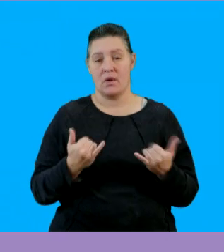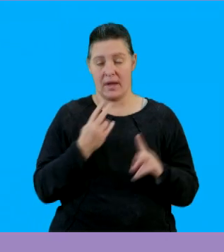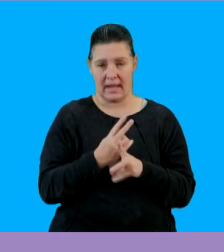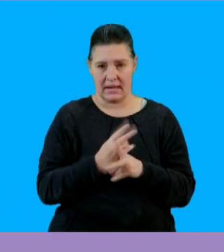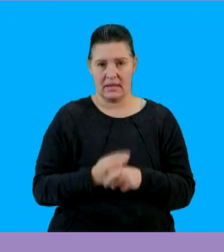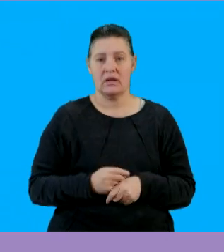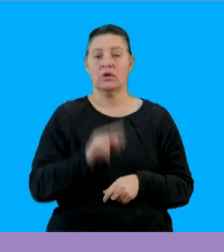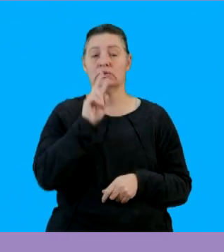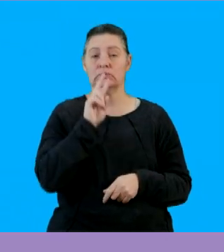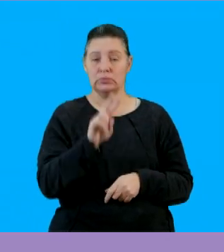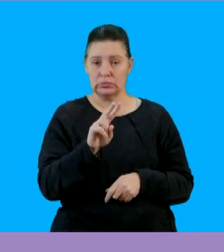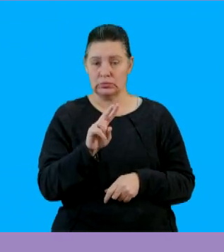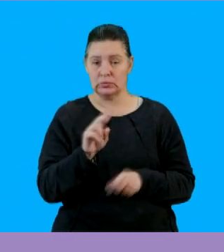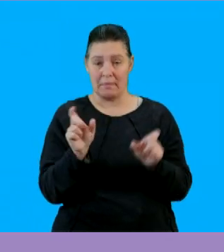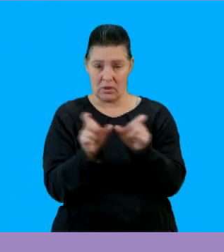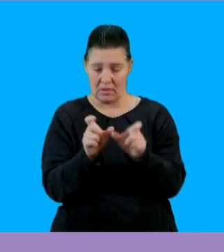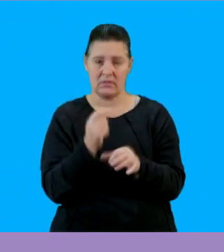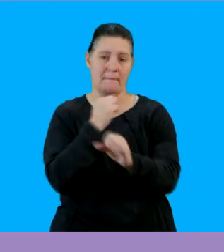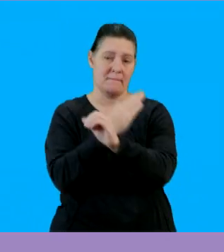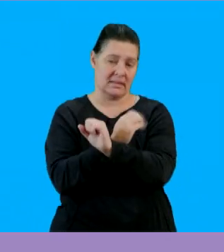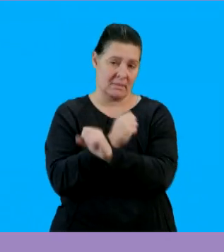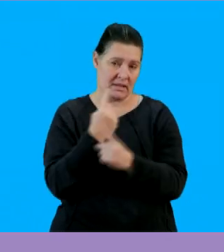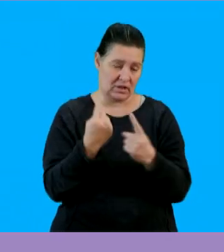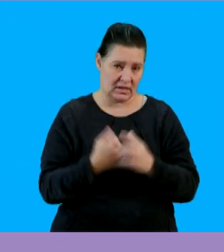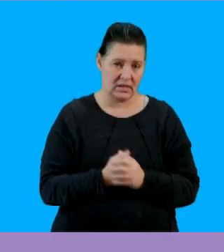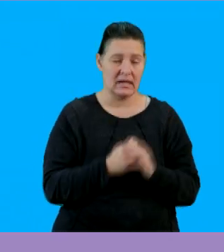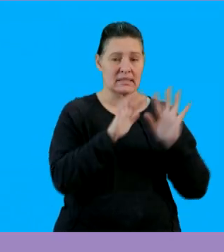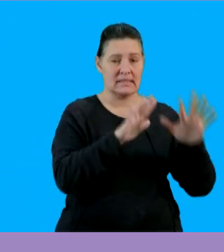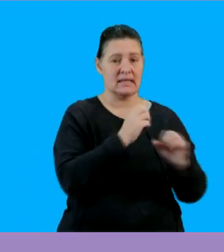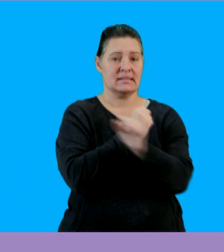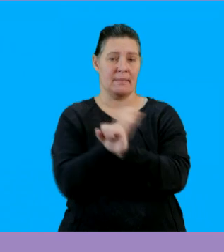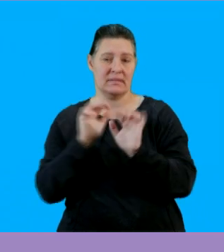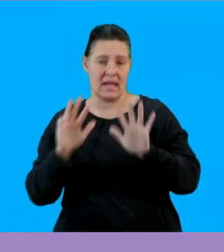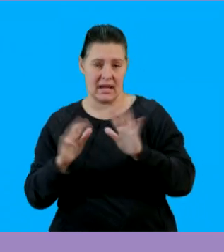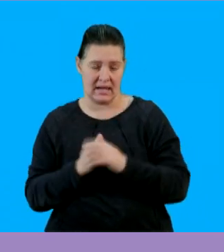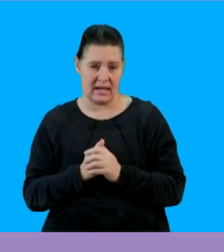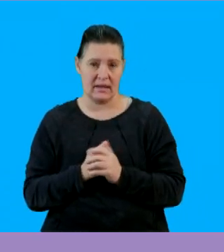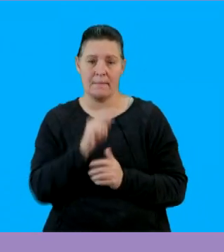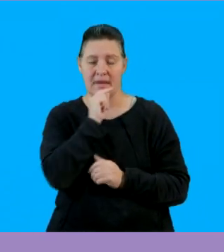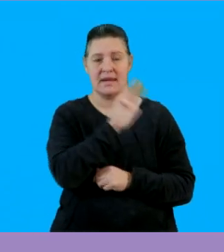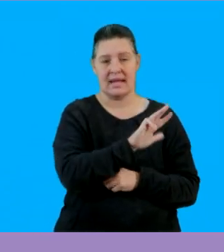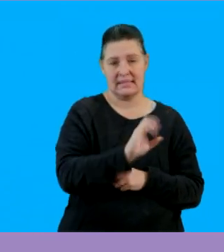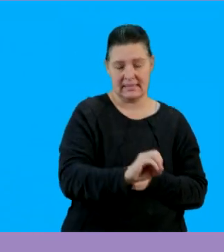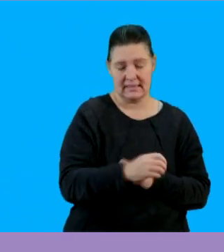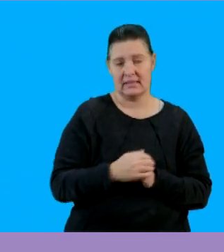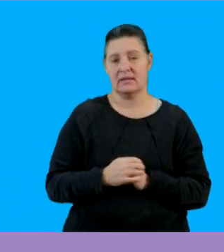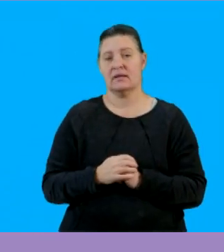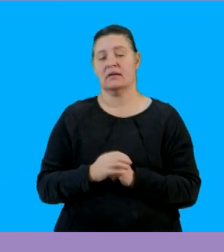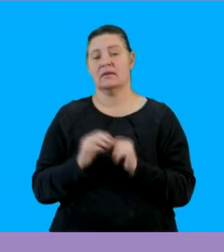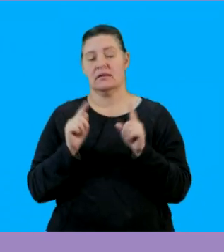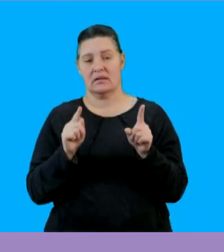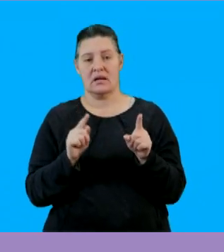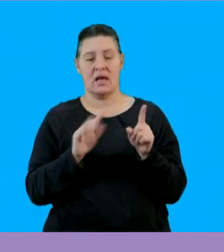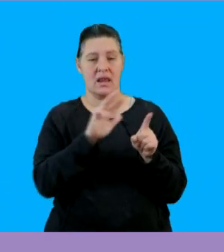Our next one there, again, two binomials. Let's multiply. 10 multiplied by 9, that is